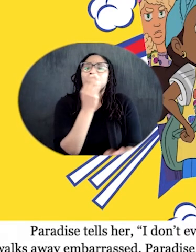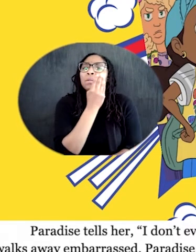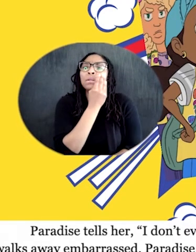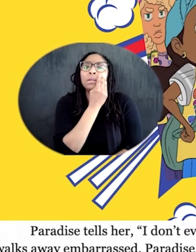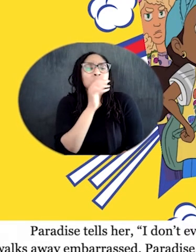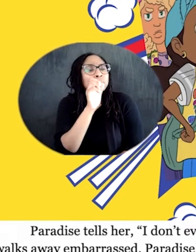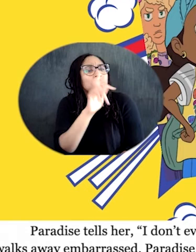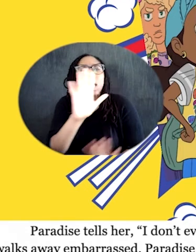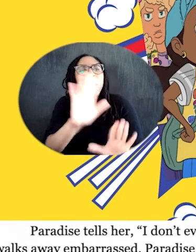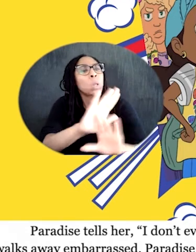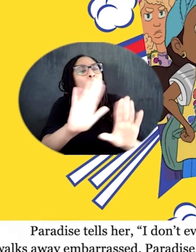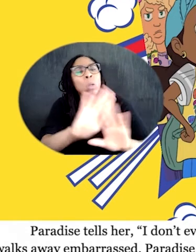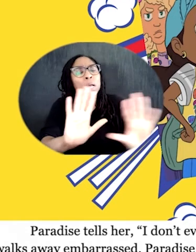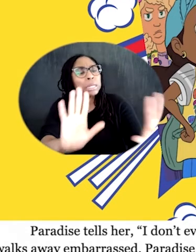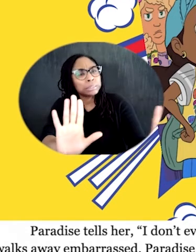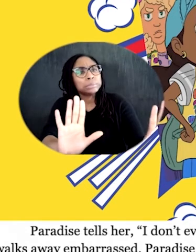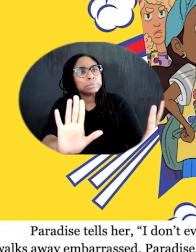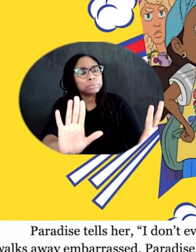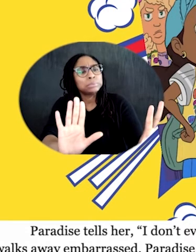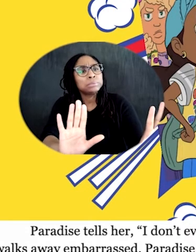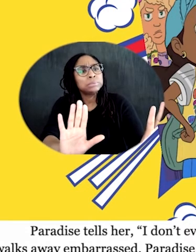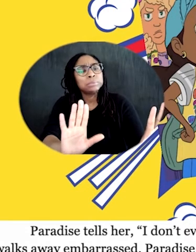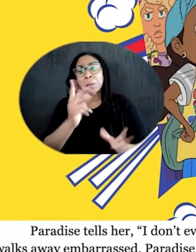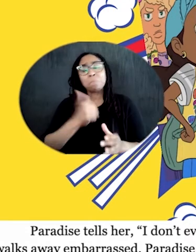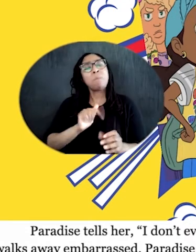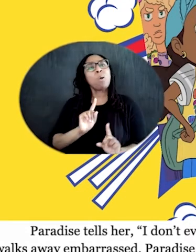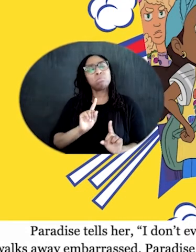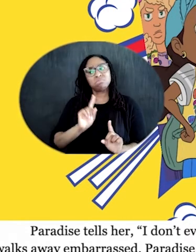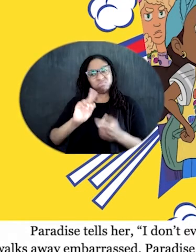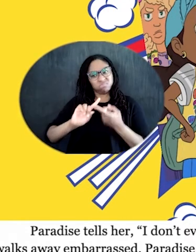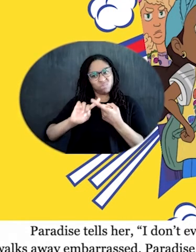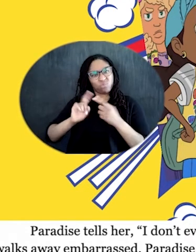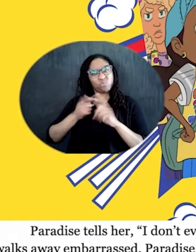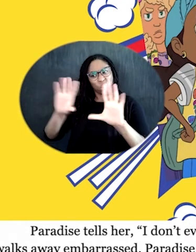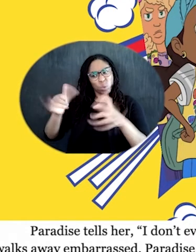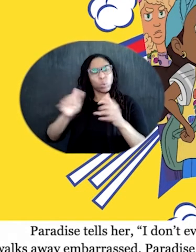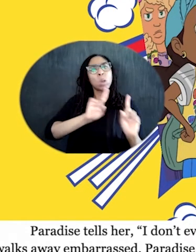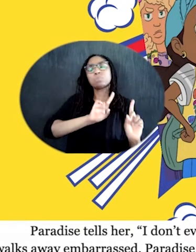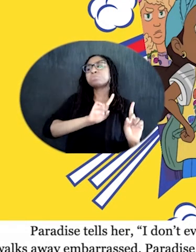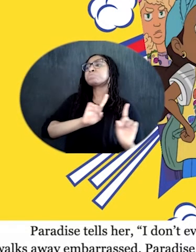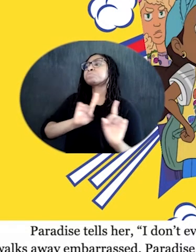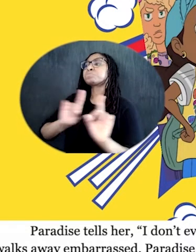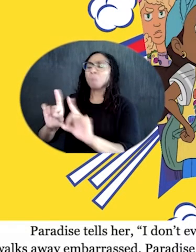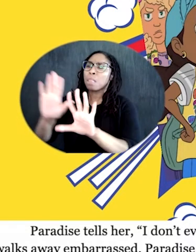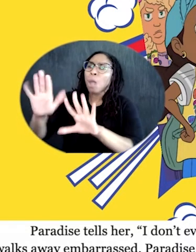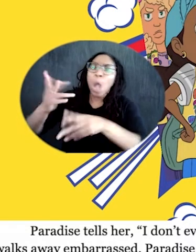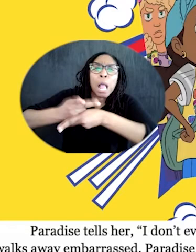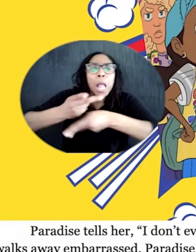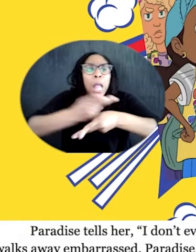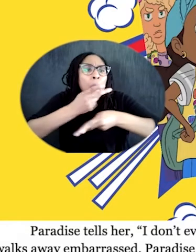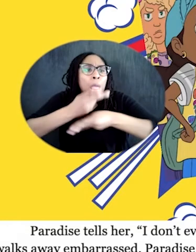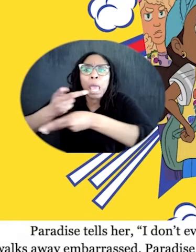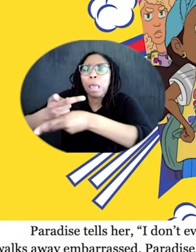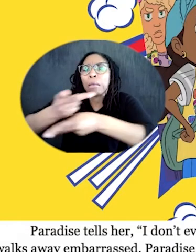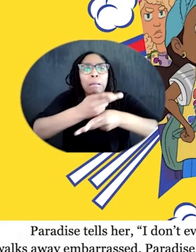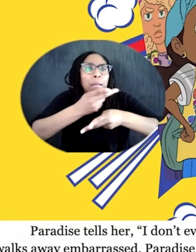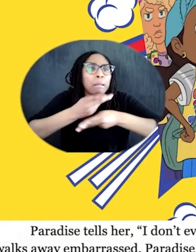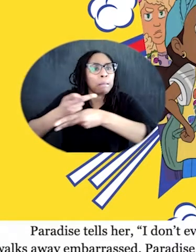okay," Paradise tells her. They both walk back over to their friends and they all comfort